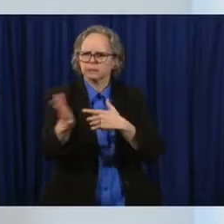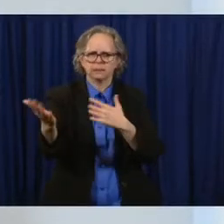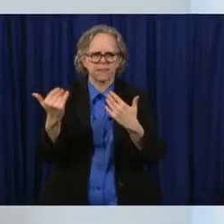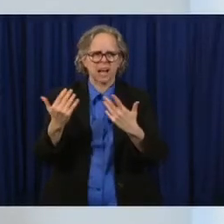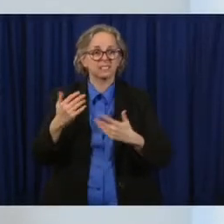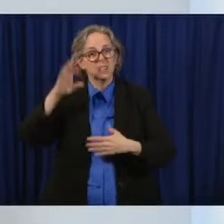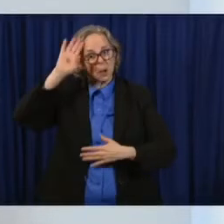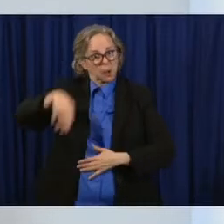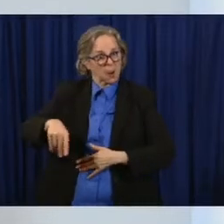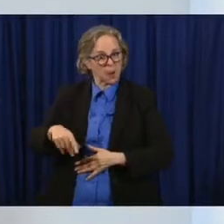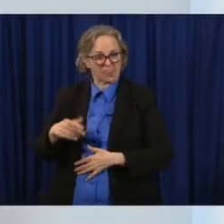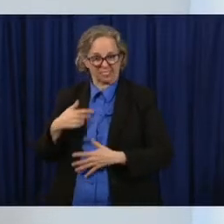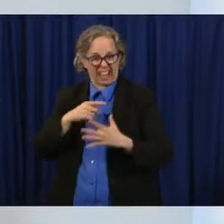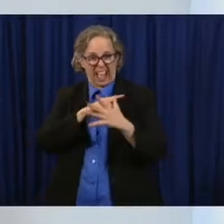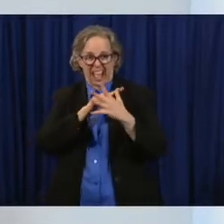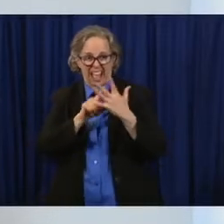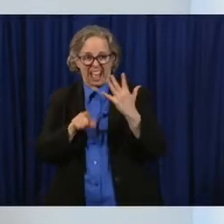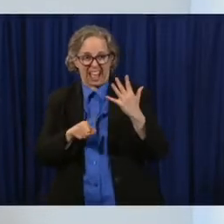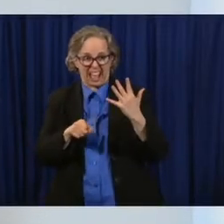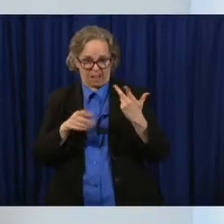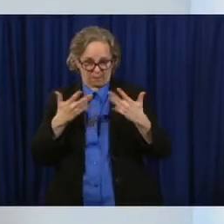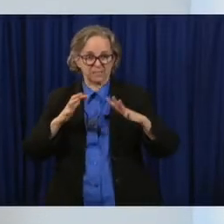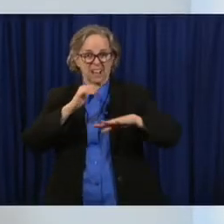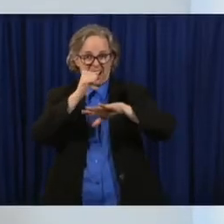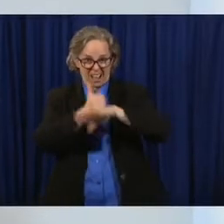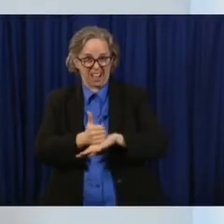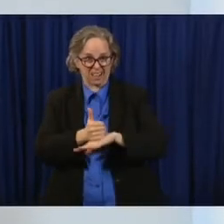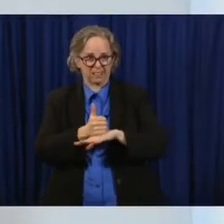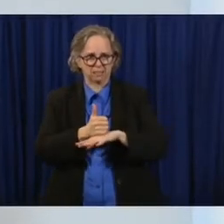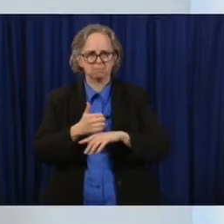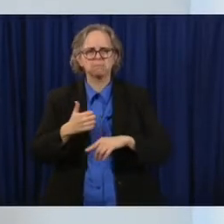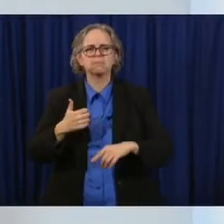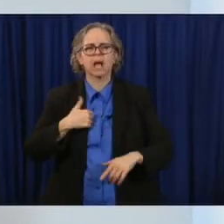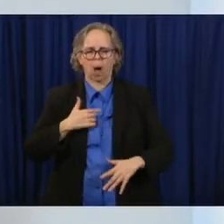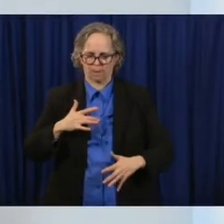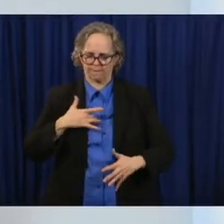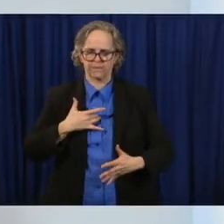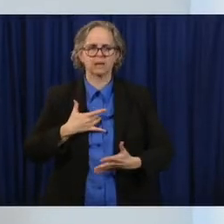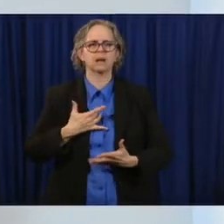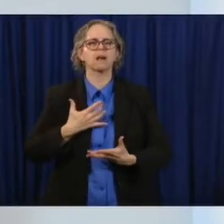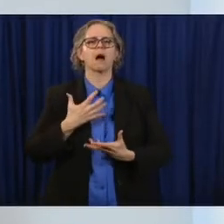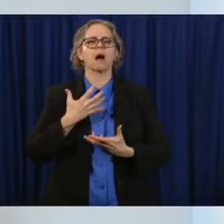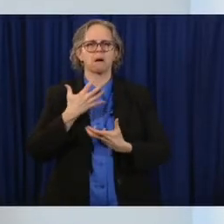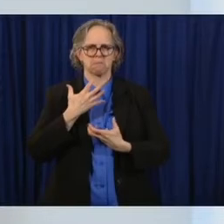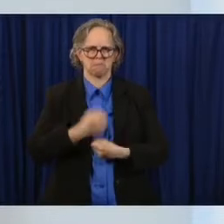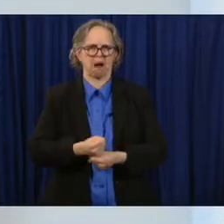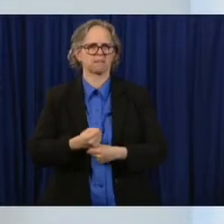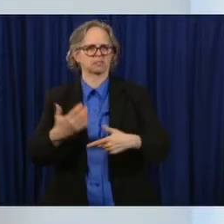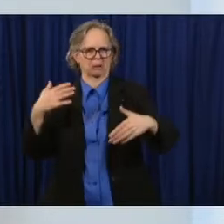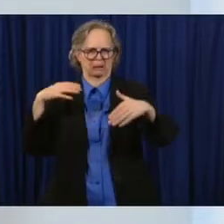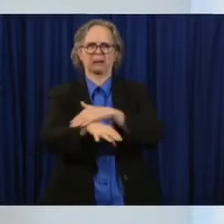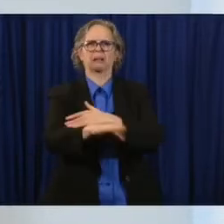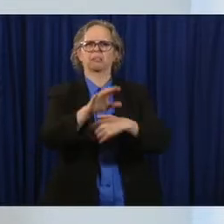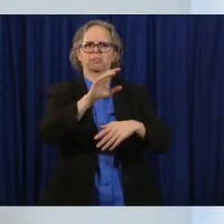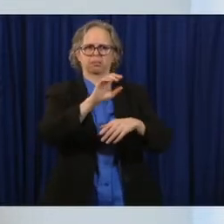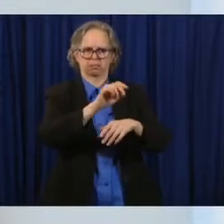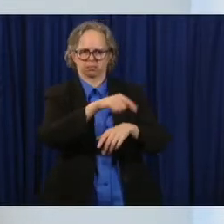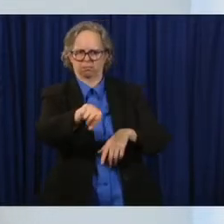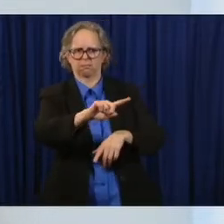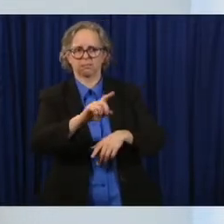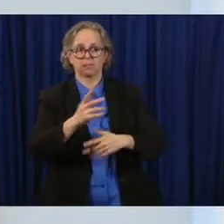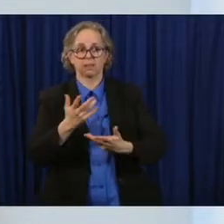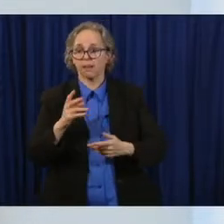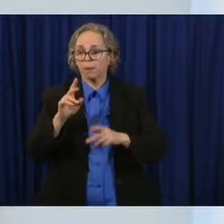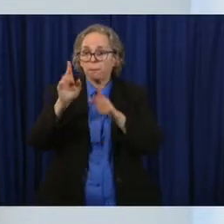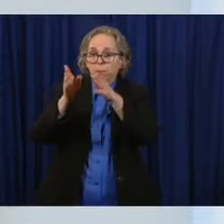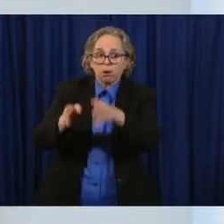the conditions that are being discussed, and I would feel comfortable telling somebody I loved to do that. With the exception is if